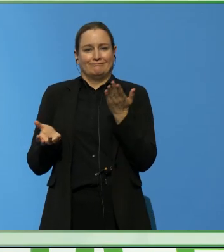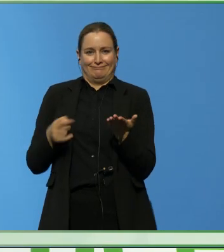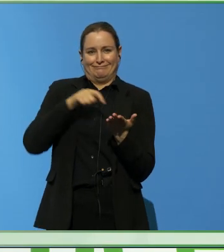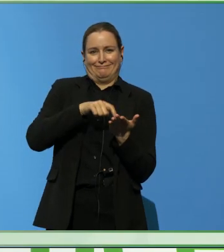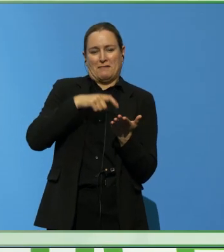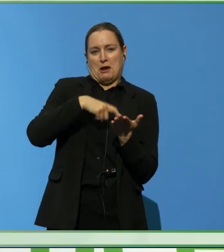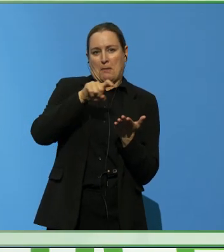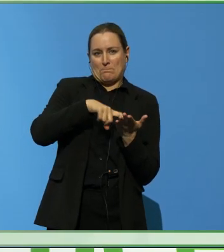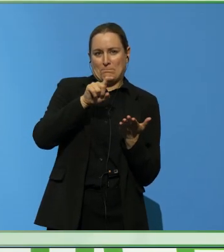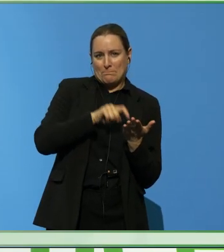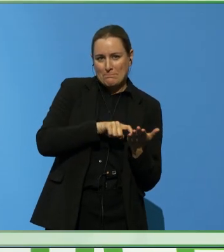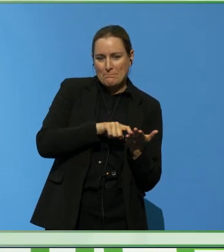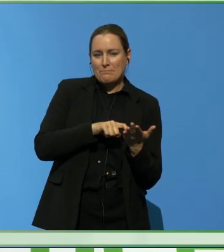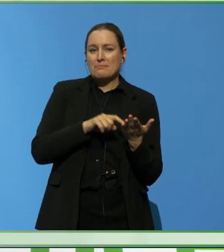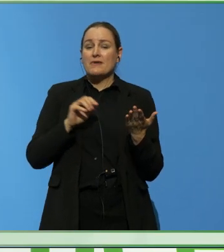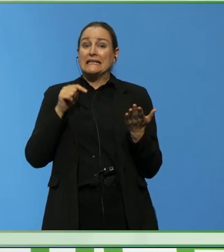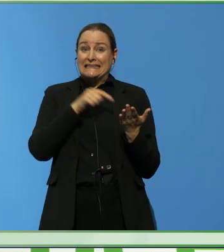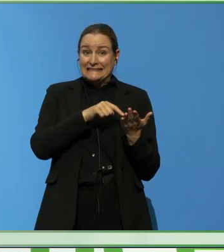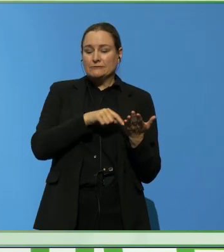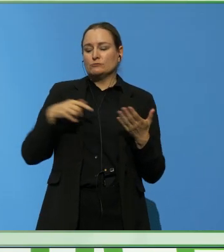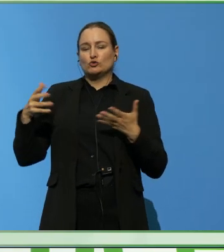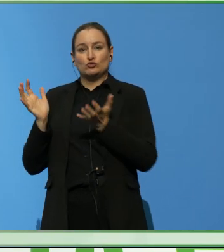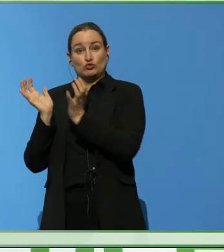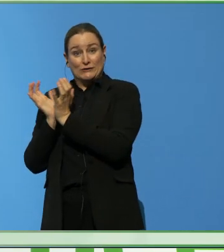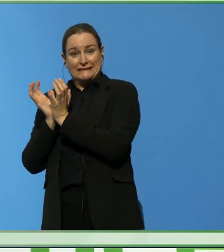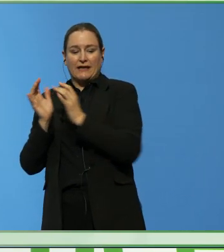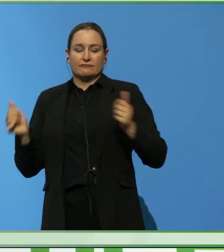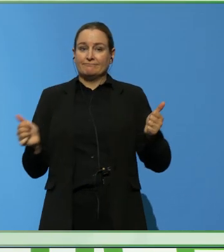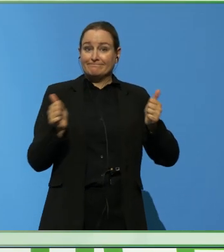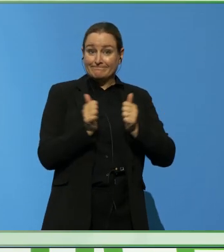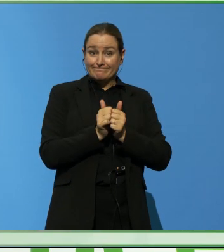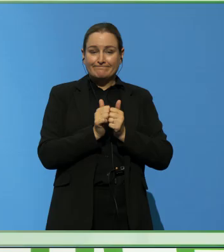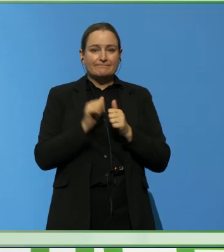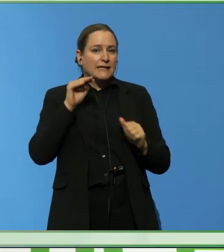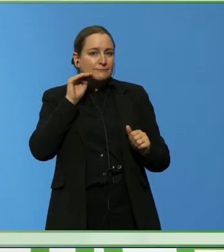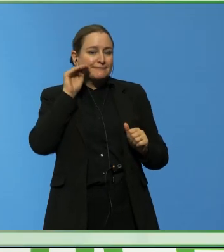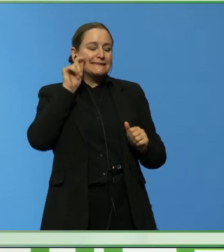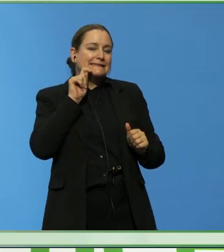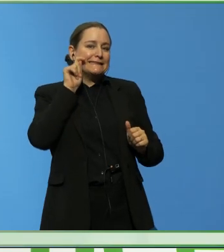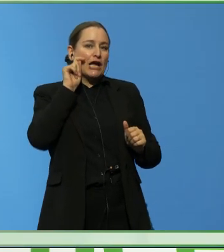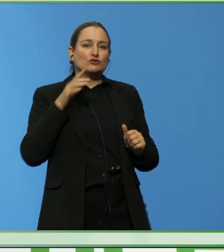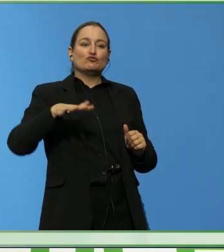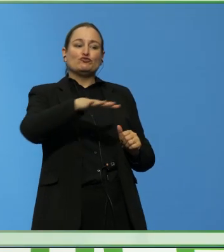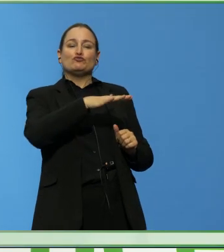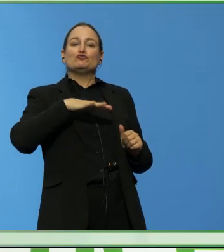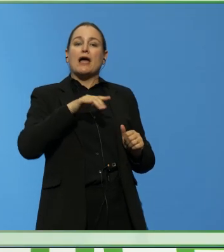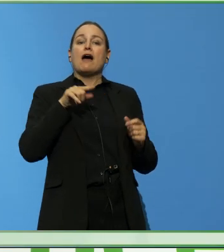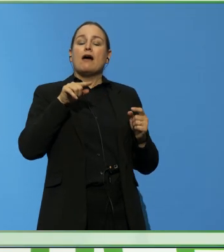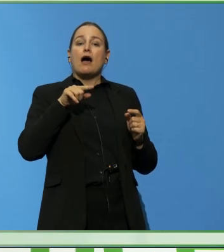was co-created by UNICEF with adolescent girls in Indonesia and Mongolia